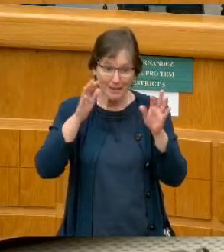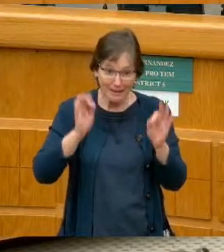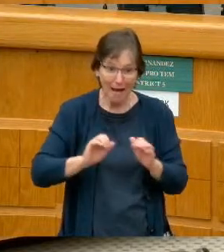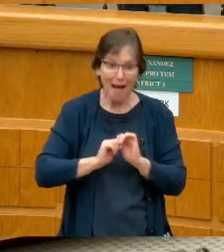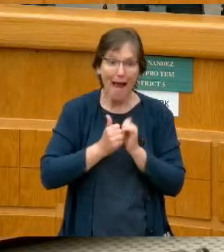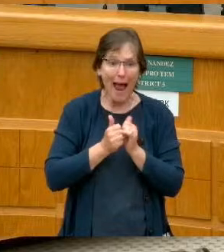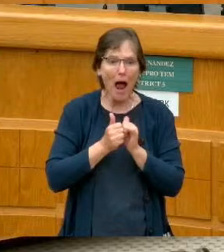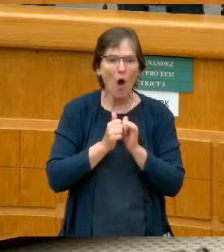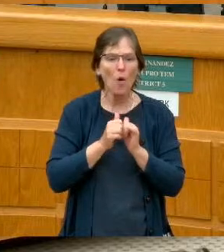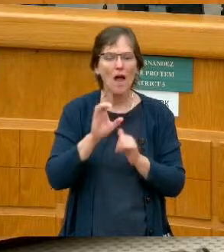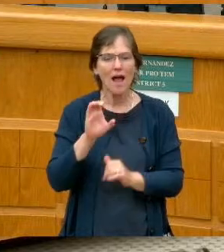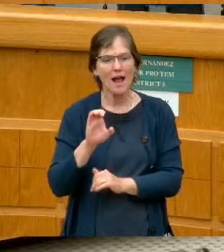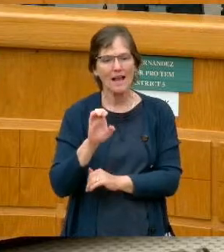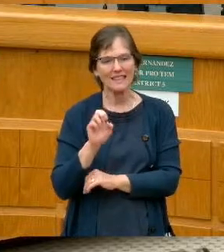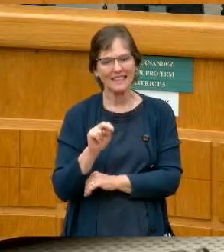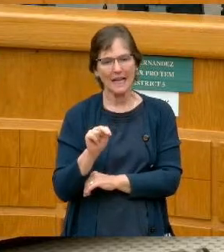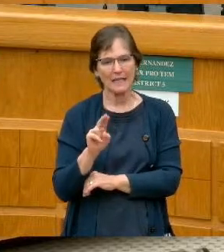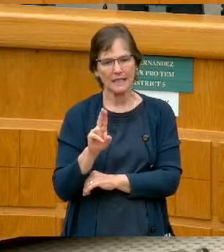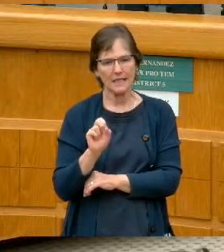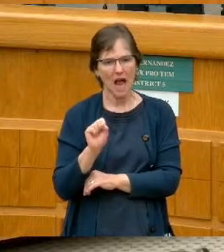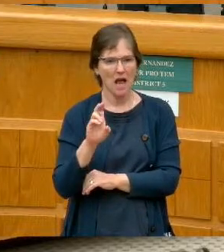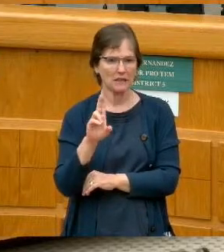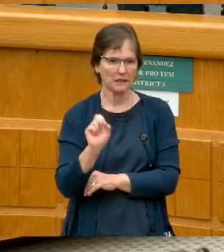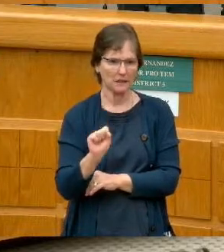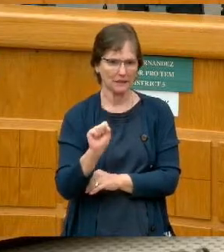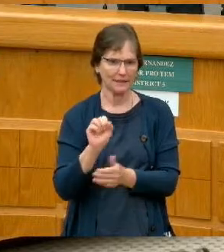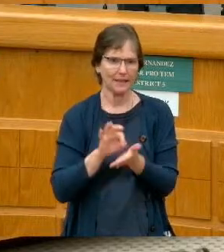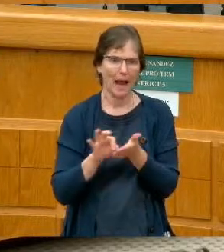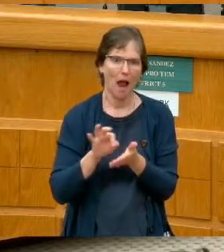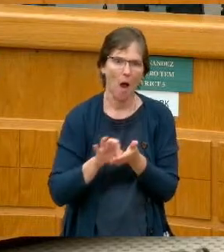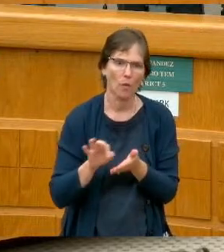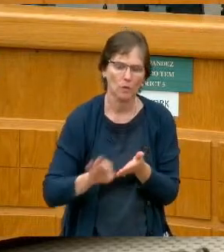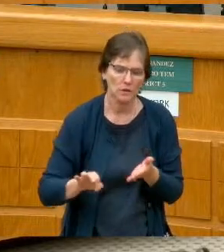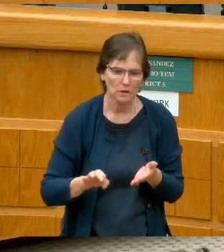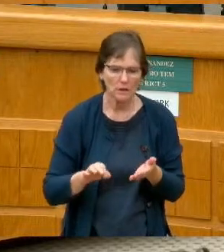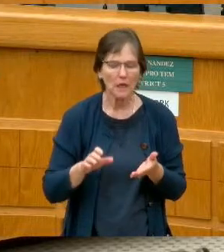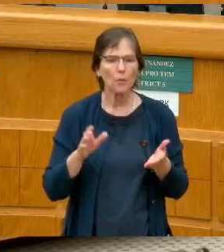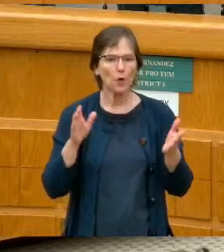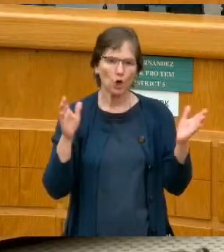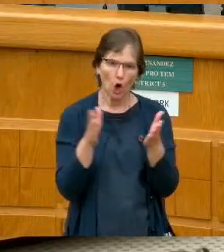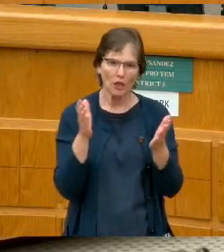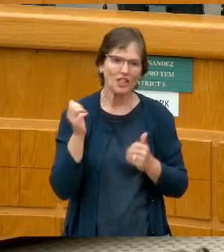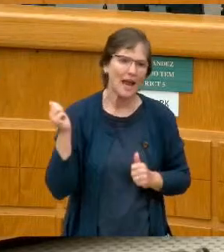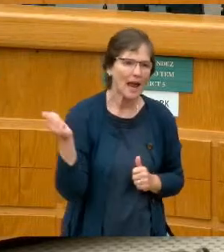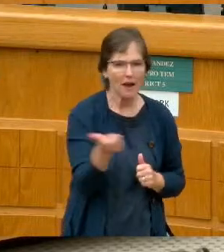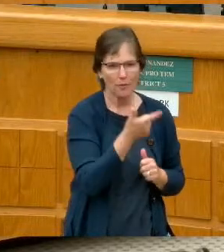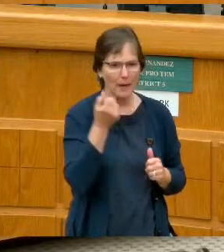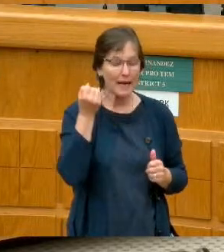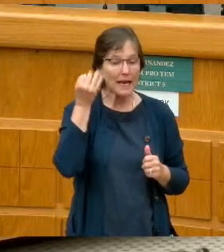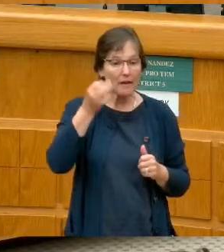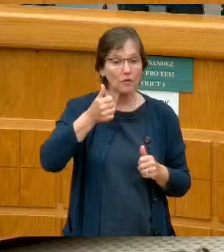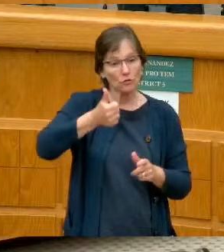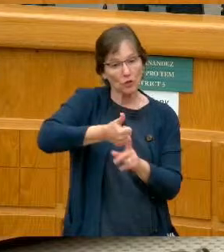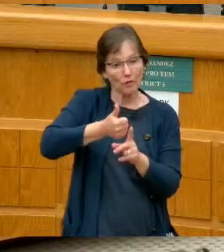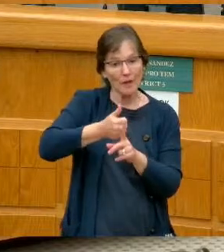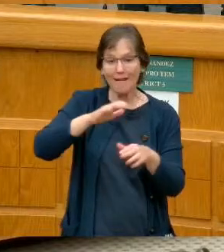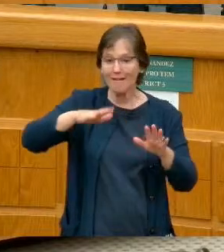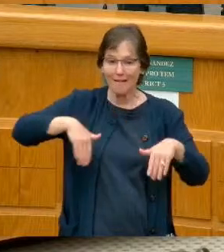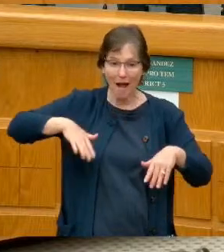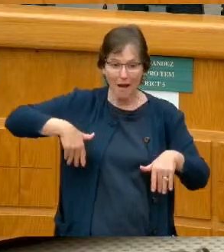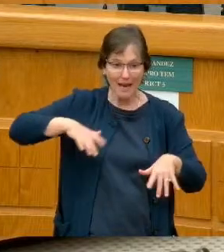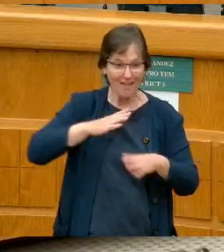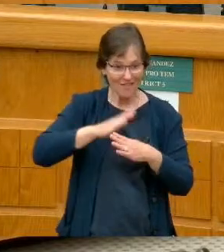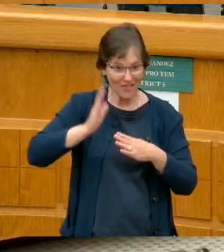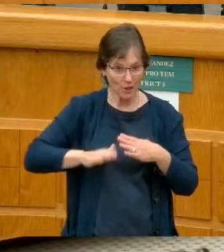want to encourage everyone, if you're not completed your census information, please do that,